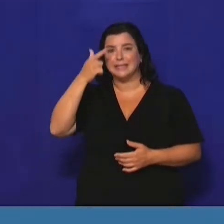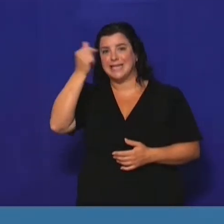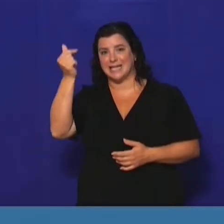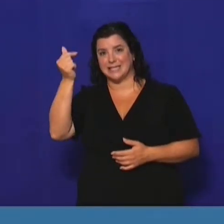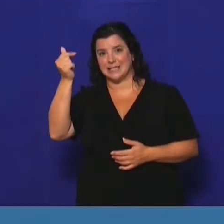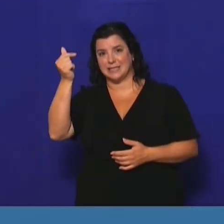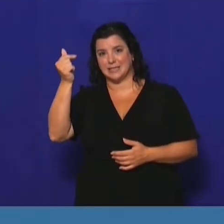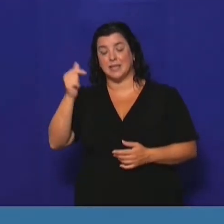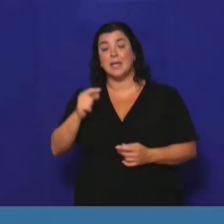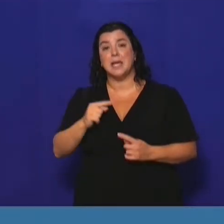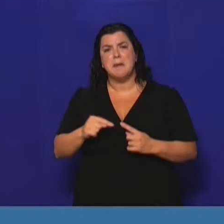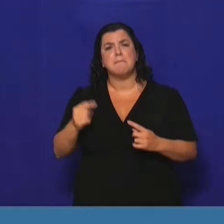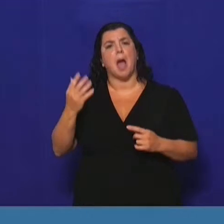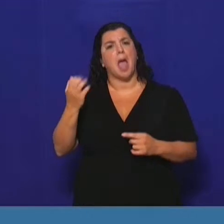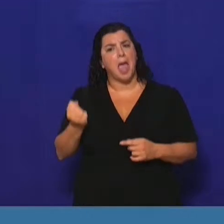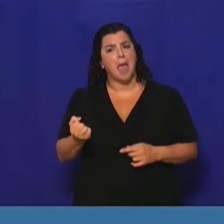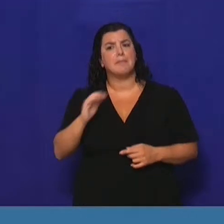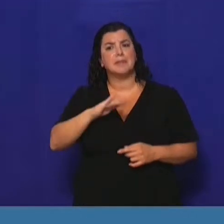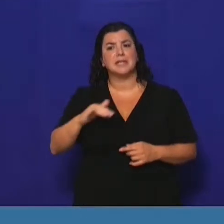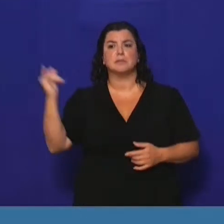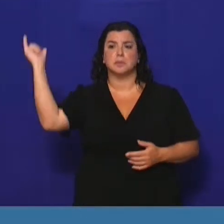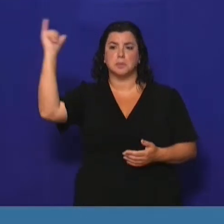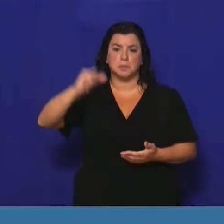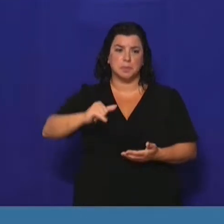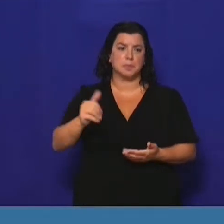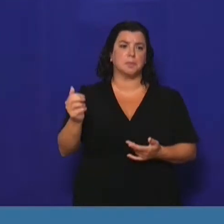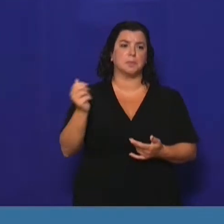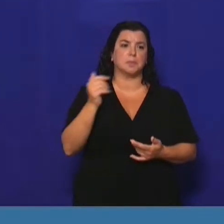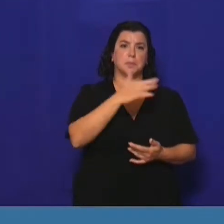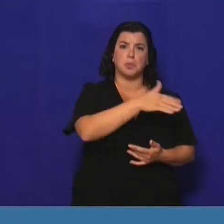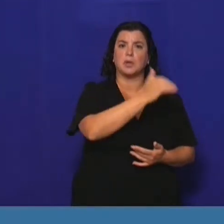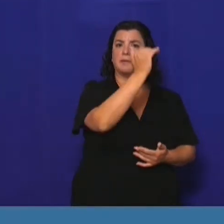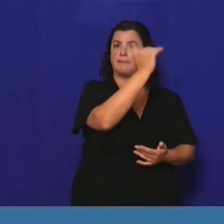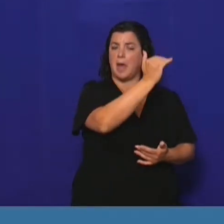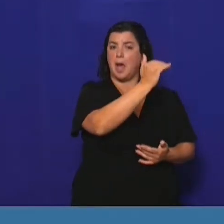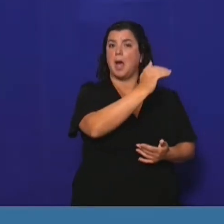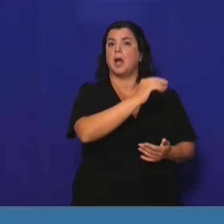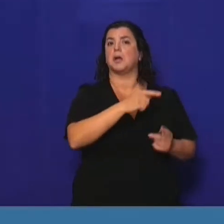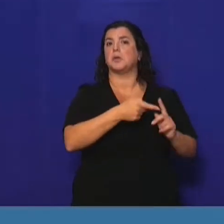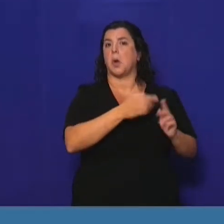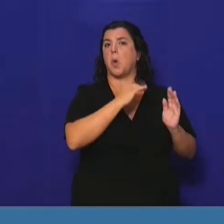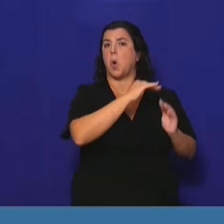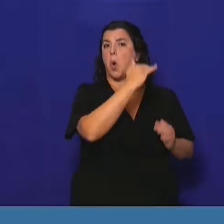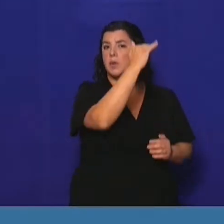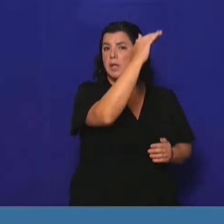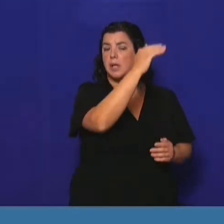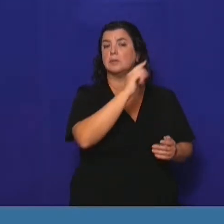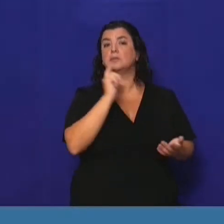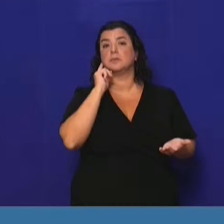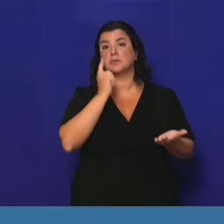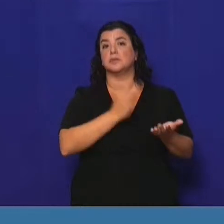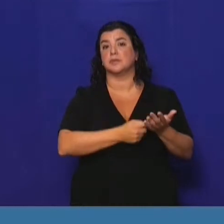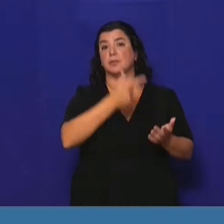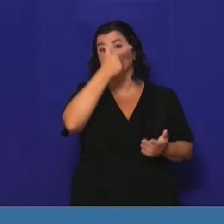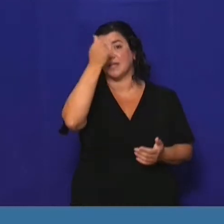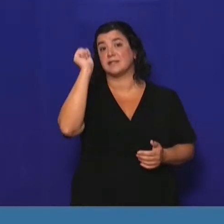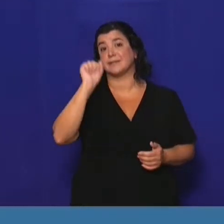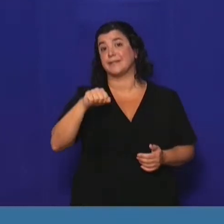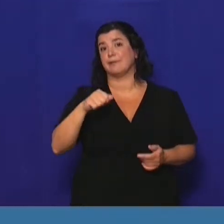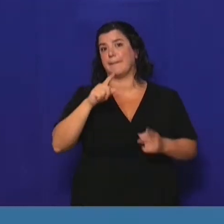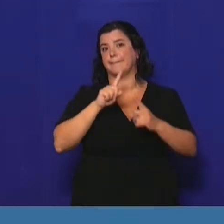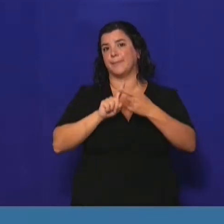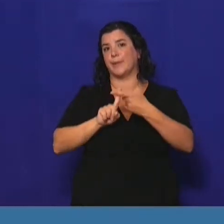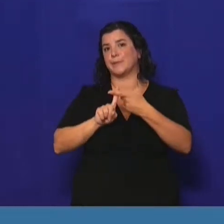ġew identifikati wara li huma kienu ġew hawn Malta u aħna minilhom it-testijiet. Jekk inħarsu